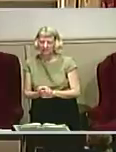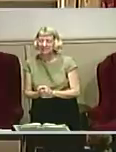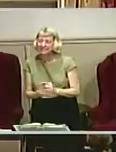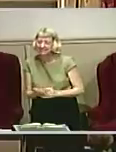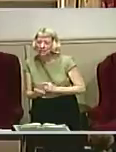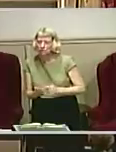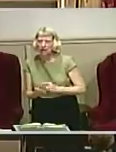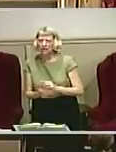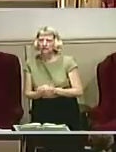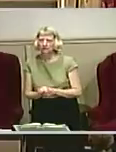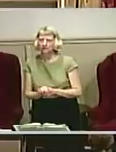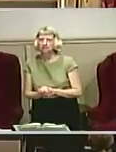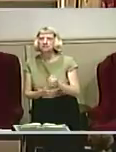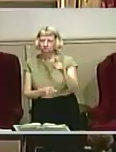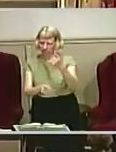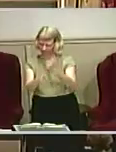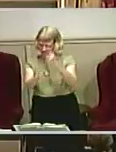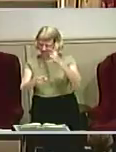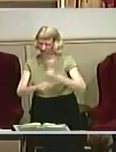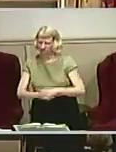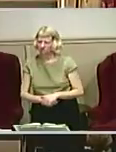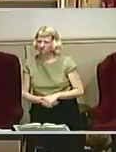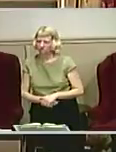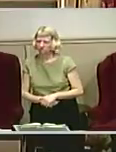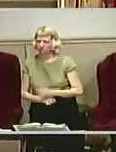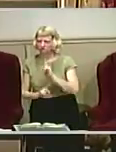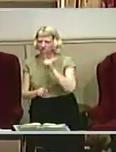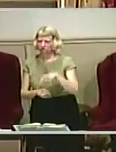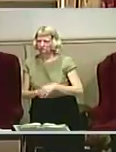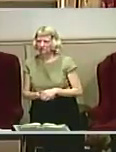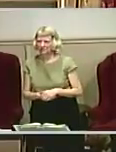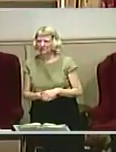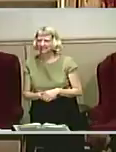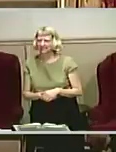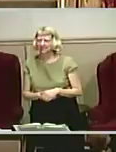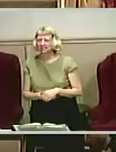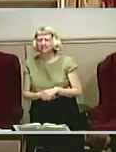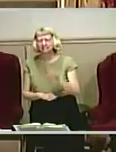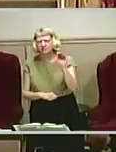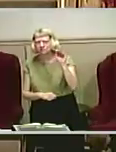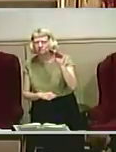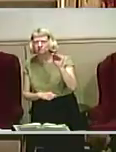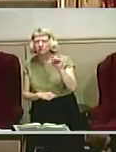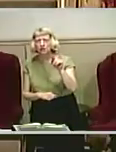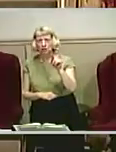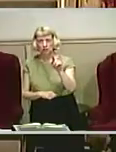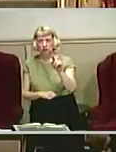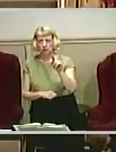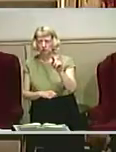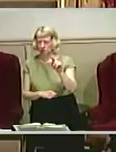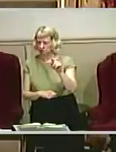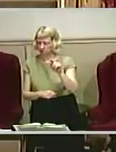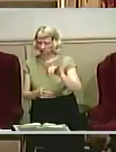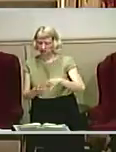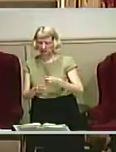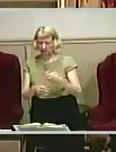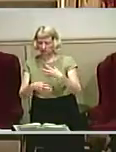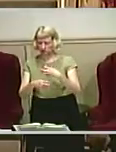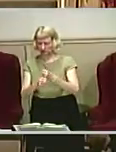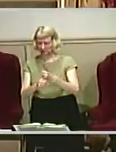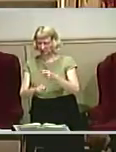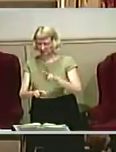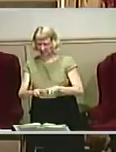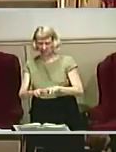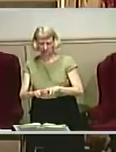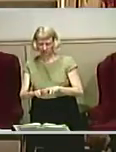Sometimes, right, Taylor? But Taylor sat down. And I said to Taylor, you just flat out trusted that when I